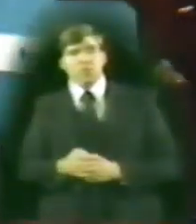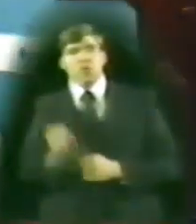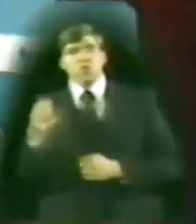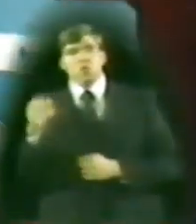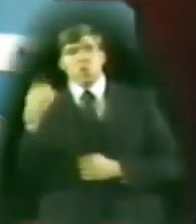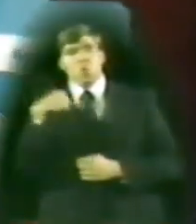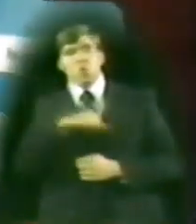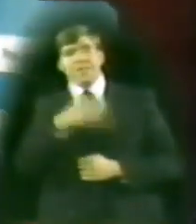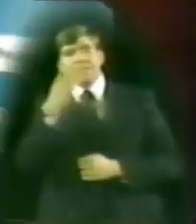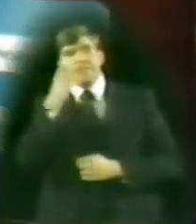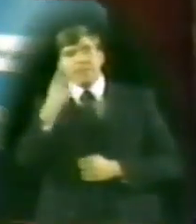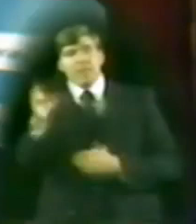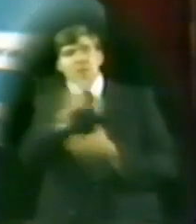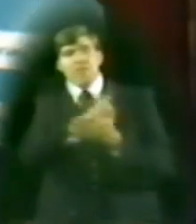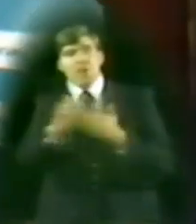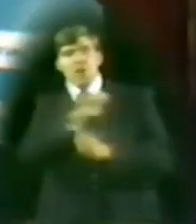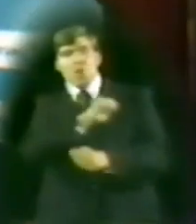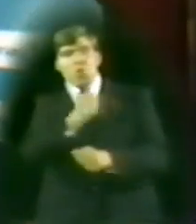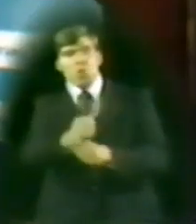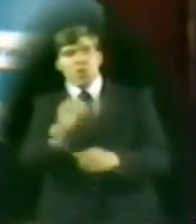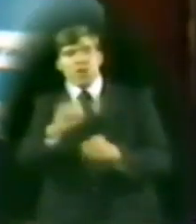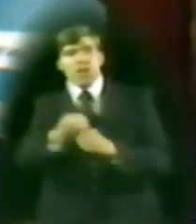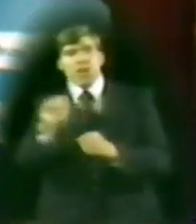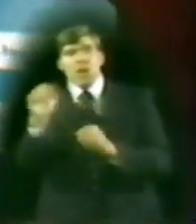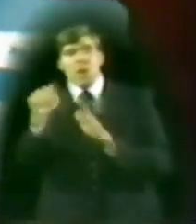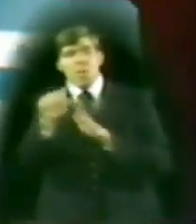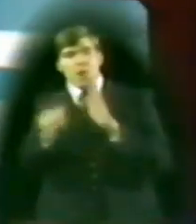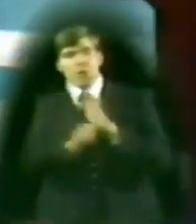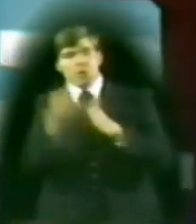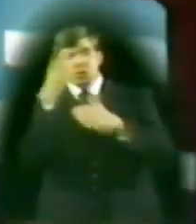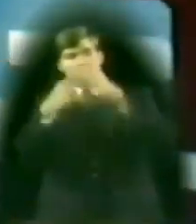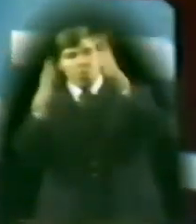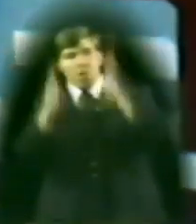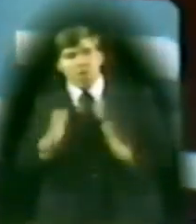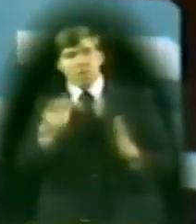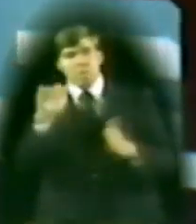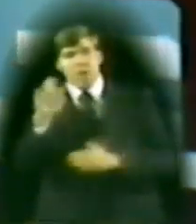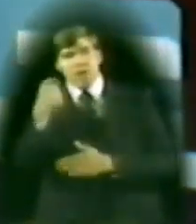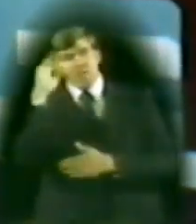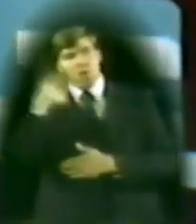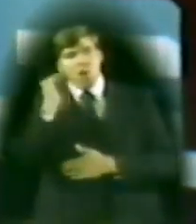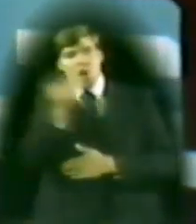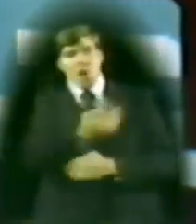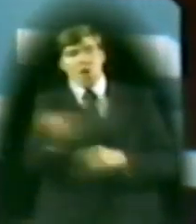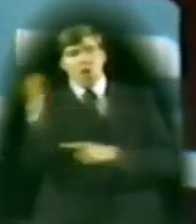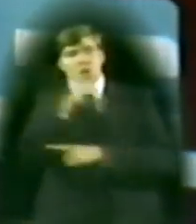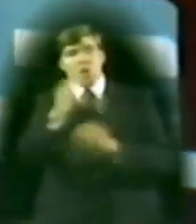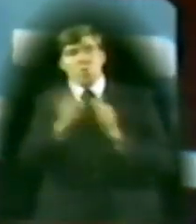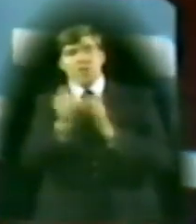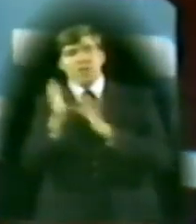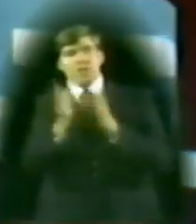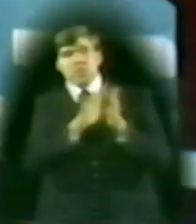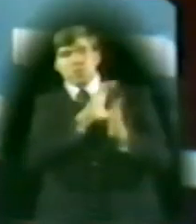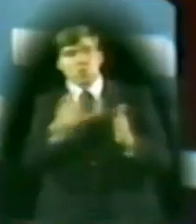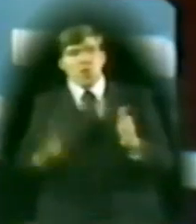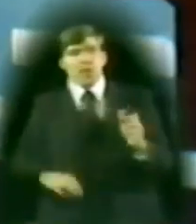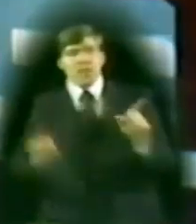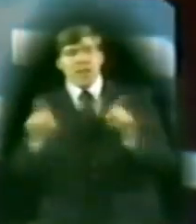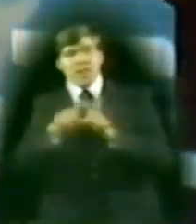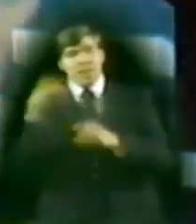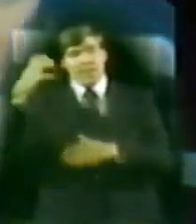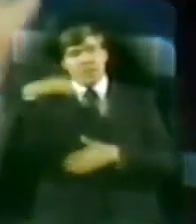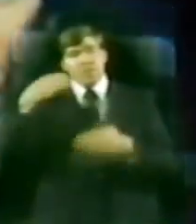So we see that divine authority in apostles and prophets were brought back to the earth for our day, with Jesus Christ as the chief